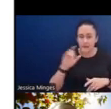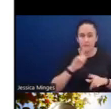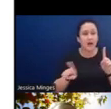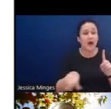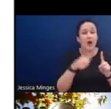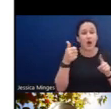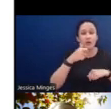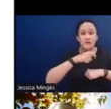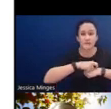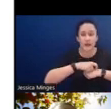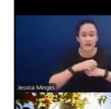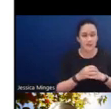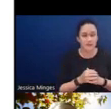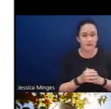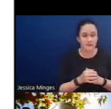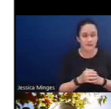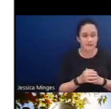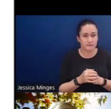times